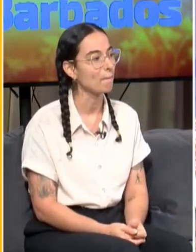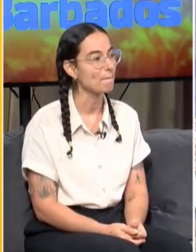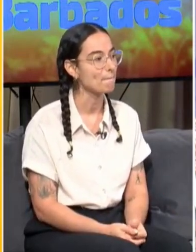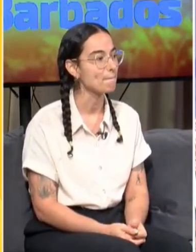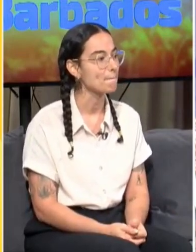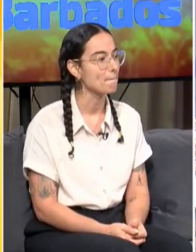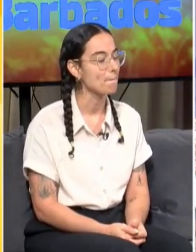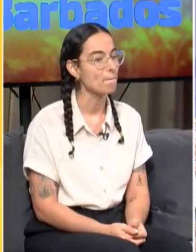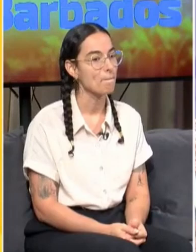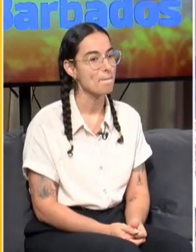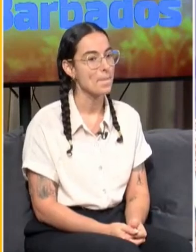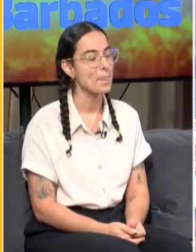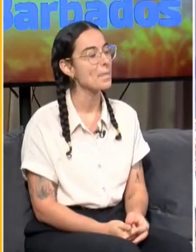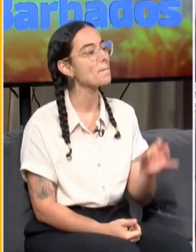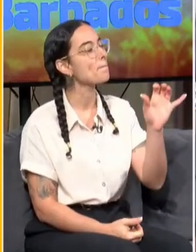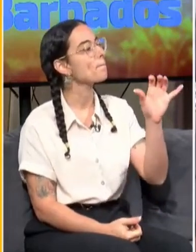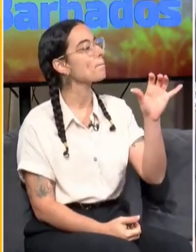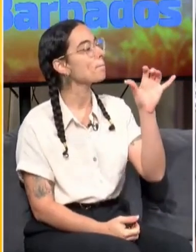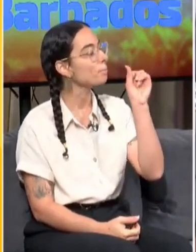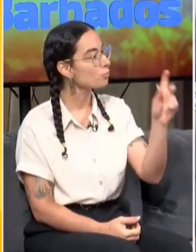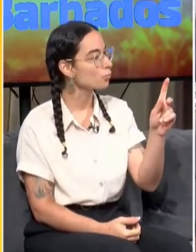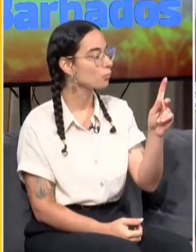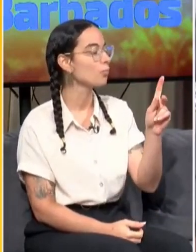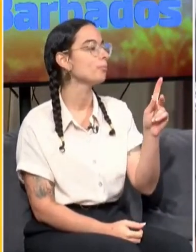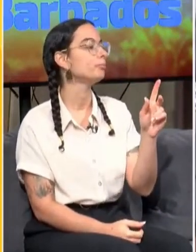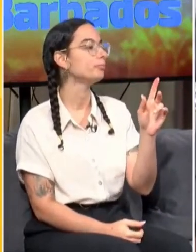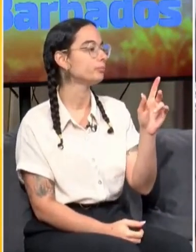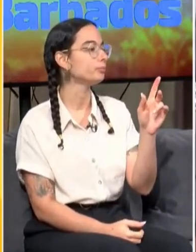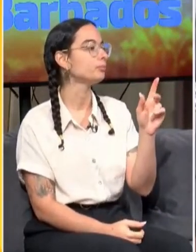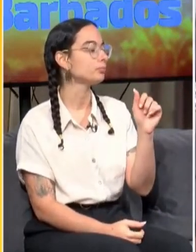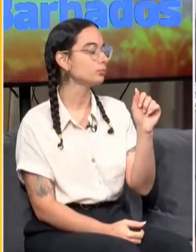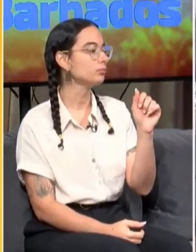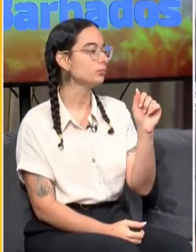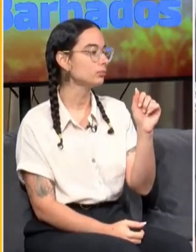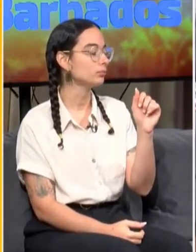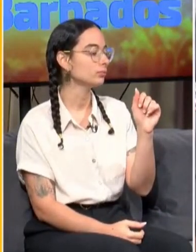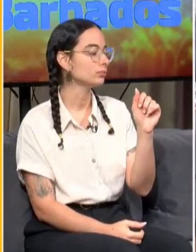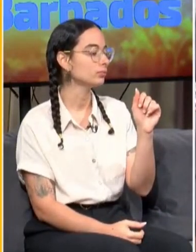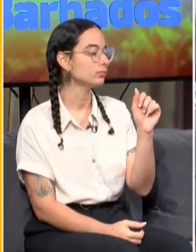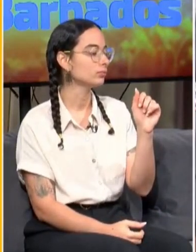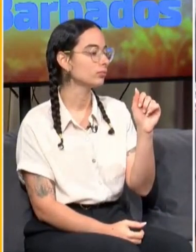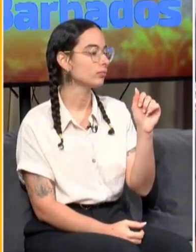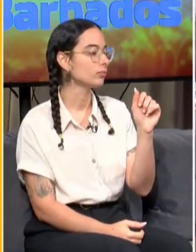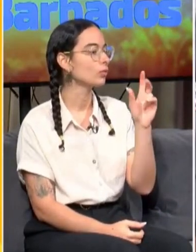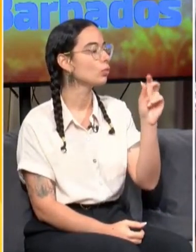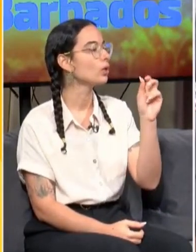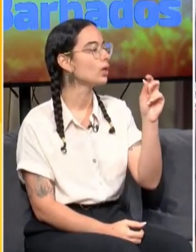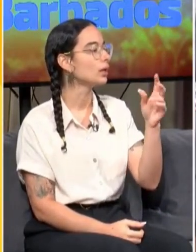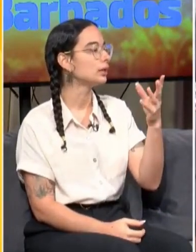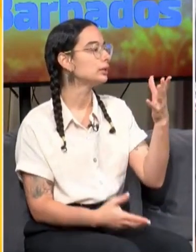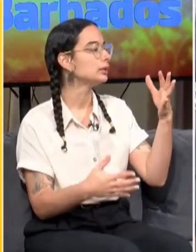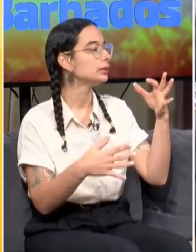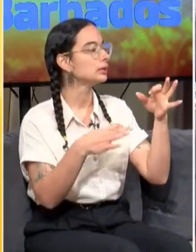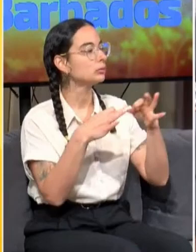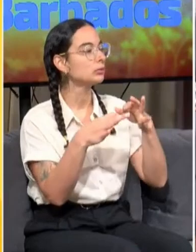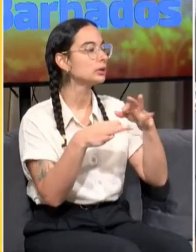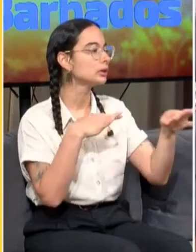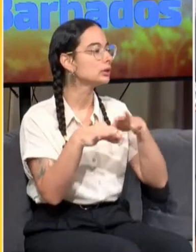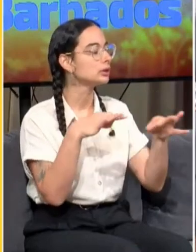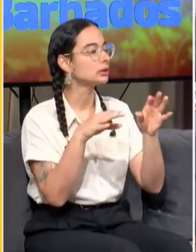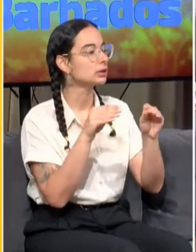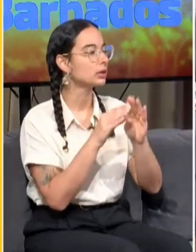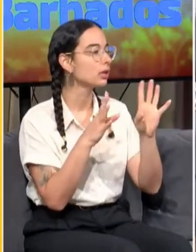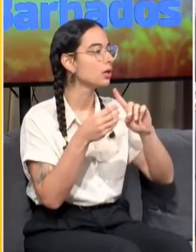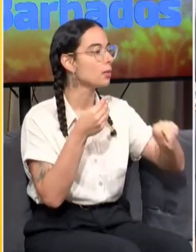accepting. Lay out for us a little bit more in terms of some of the things that we might see as regular